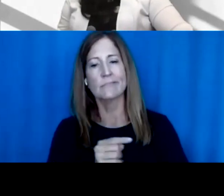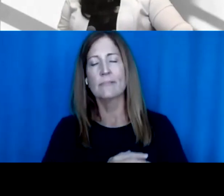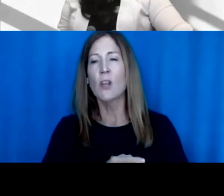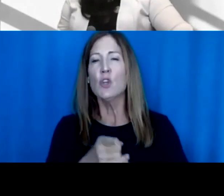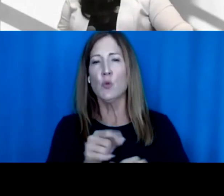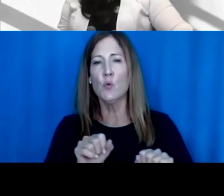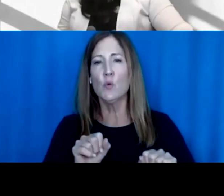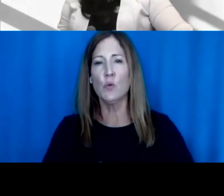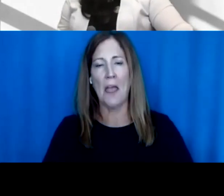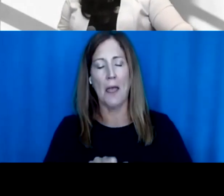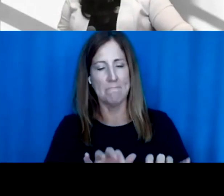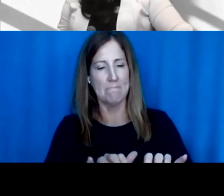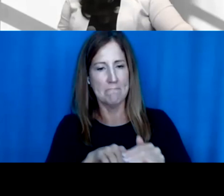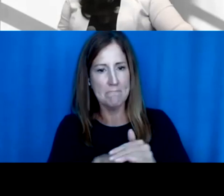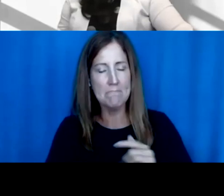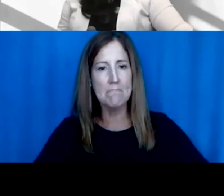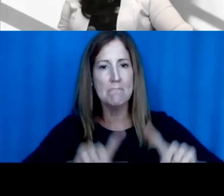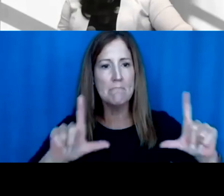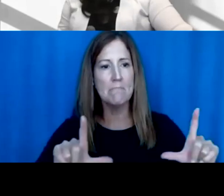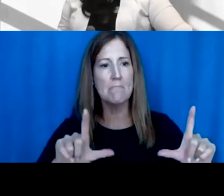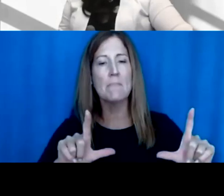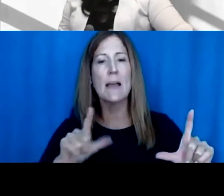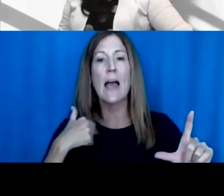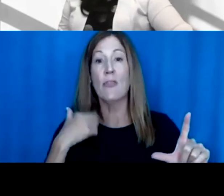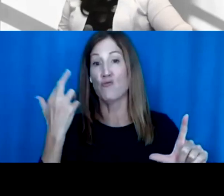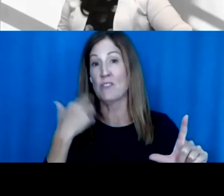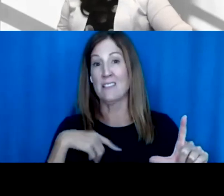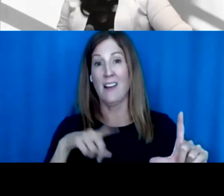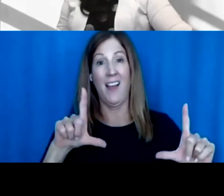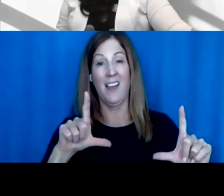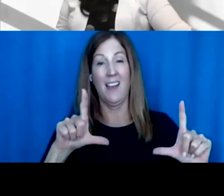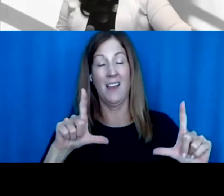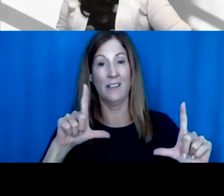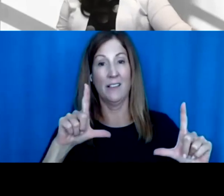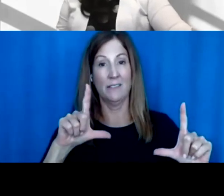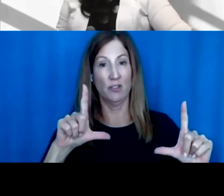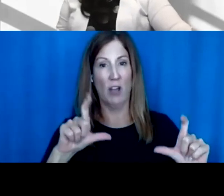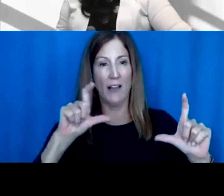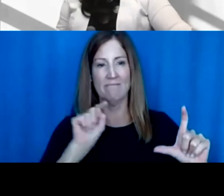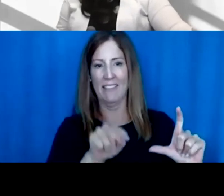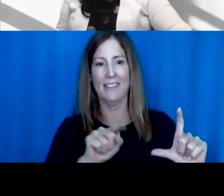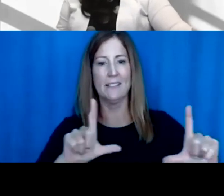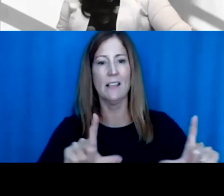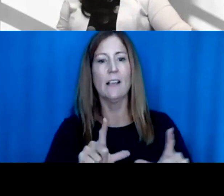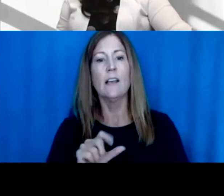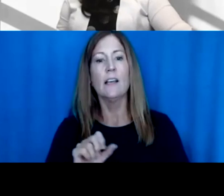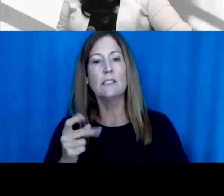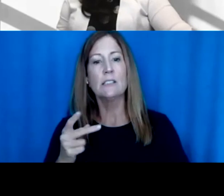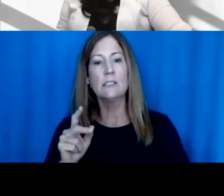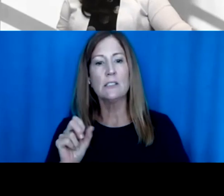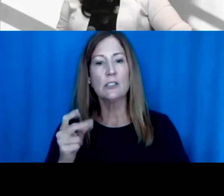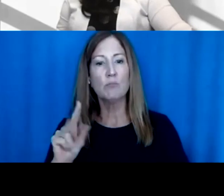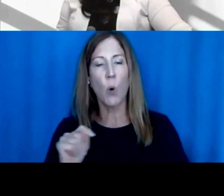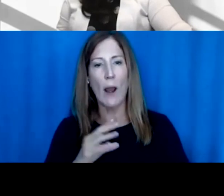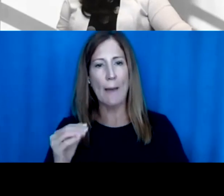go there, and I draw your attention. That's why I took a screenshot of the Sport and Prevention Center. It's just,